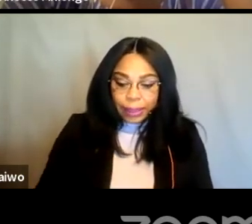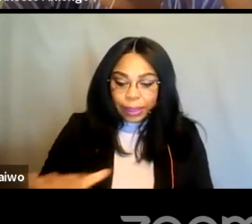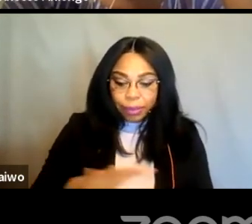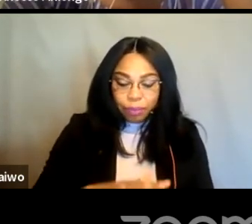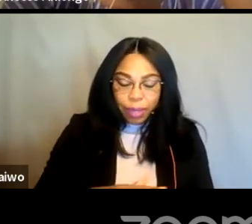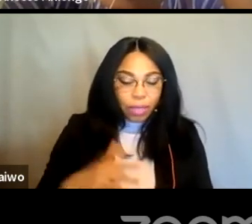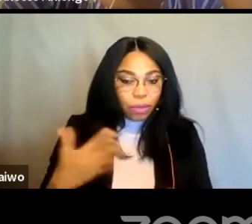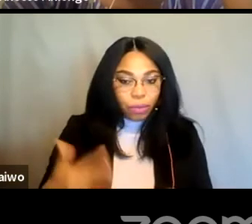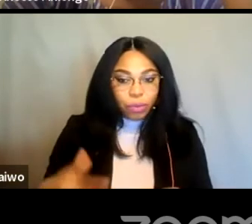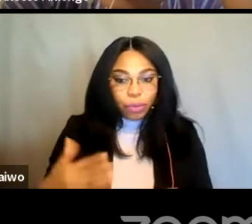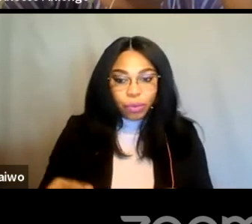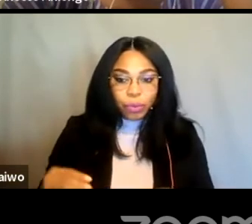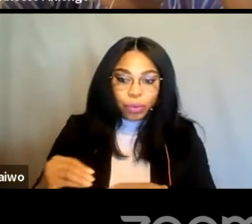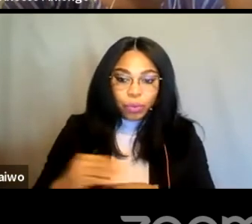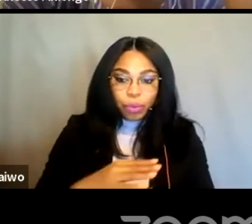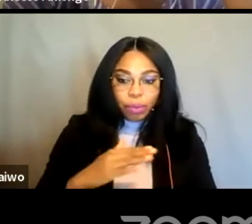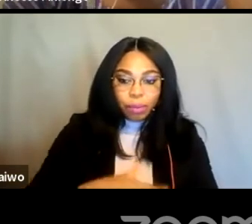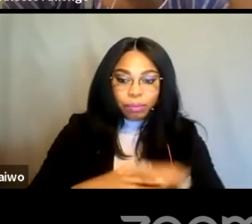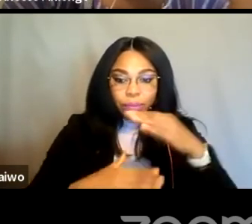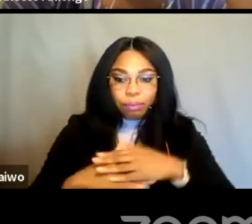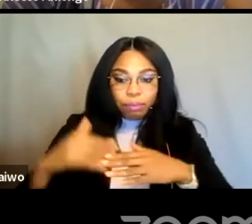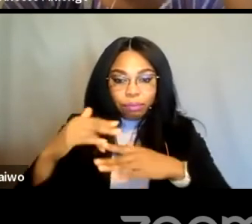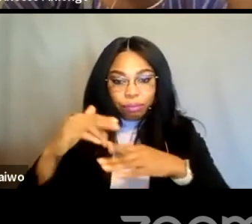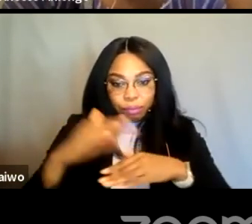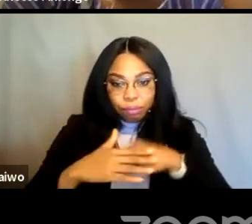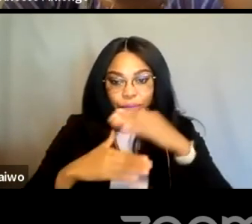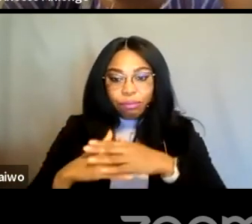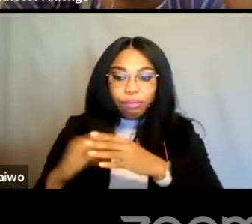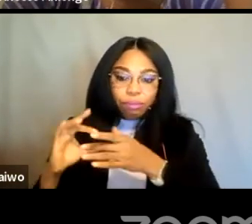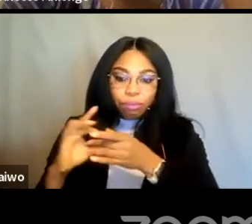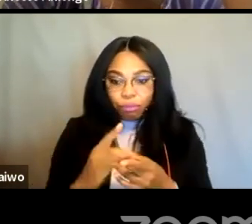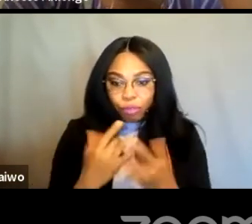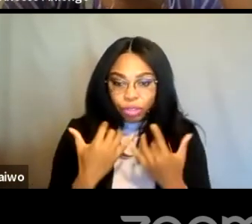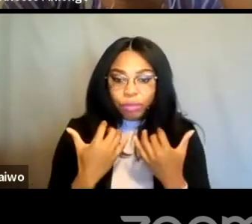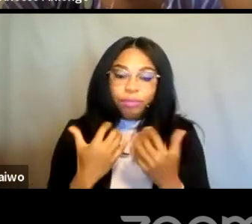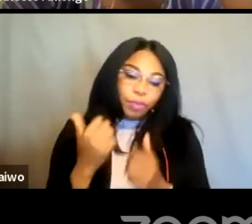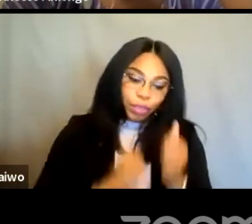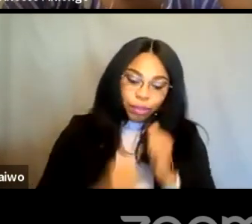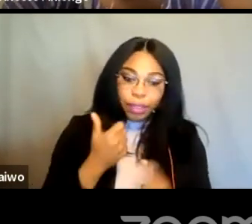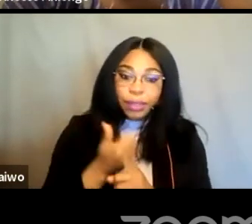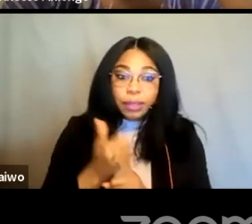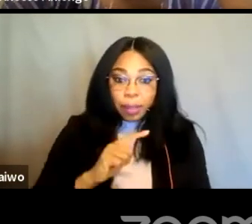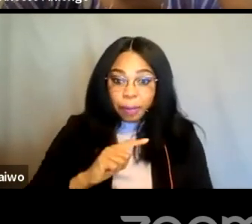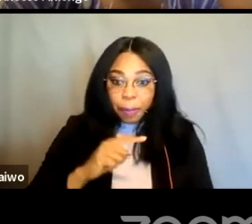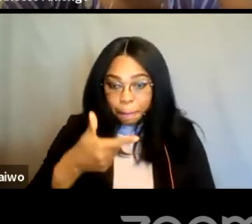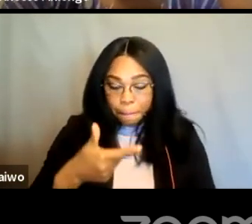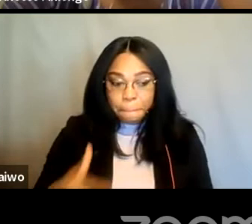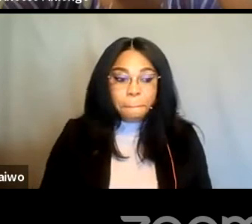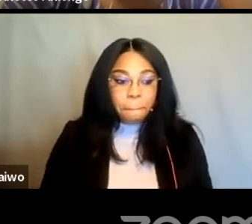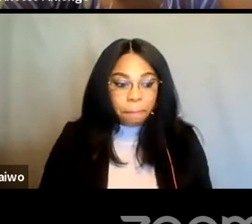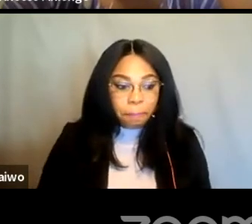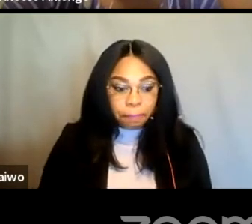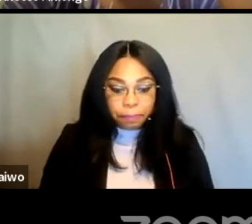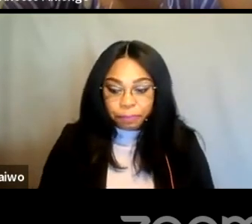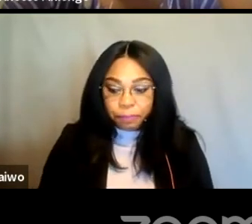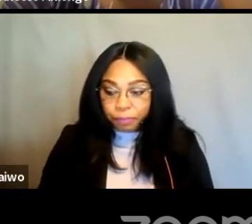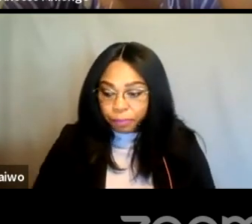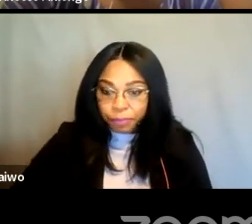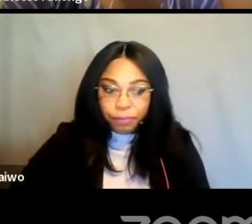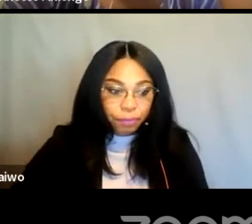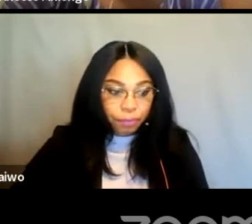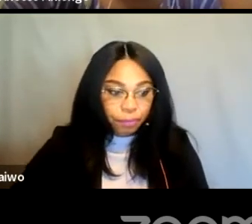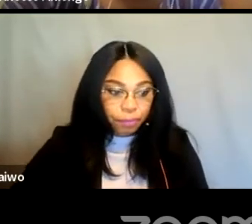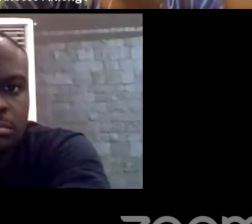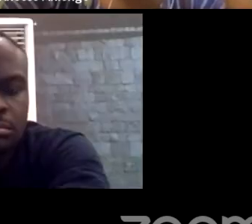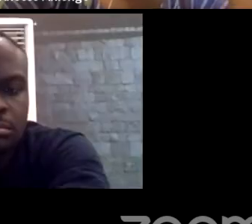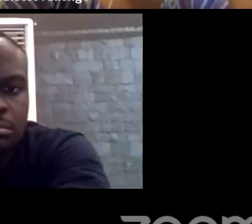so many layers and levels of the theater itself. Time won't permit us to go into space, but I'd like to just